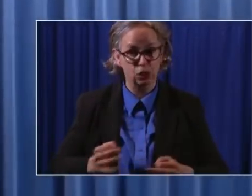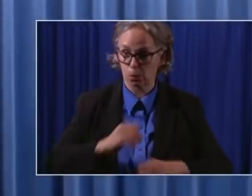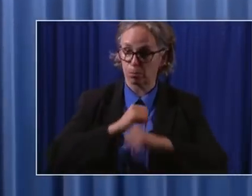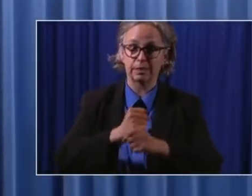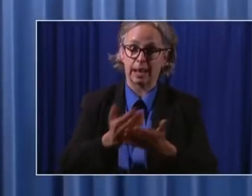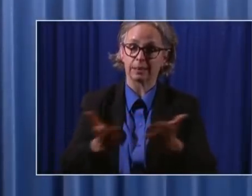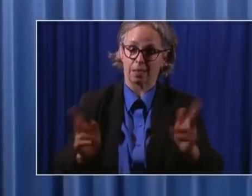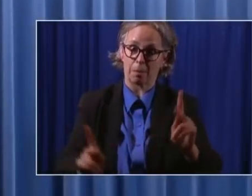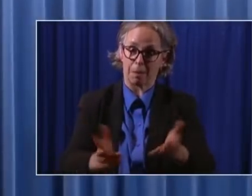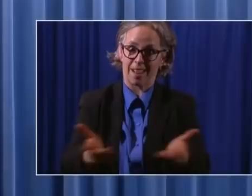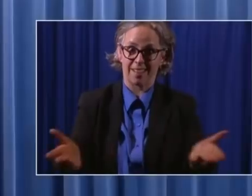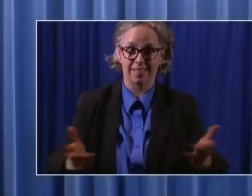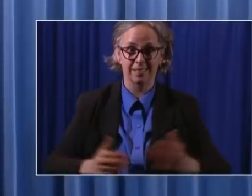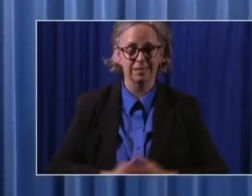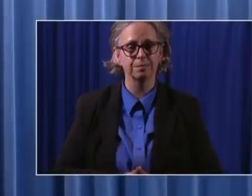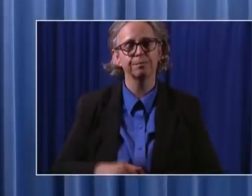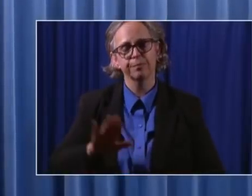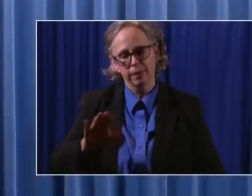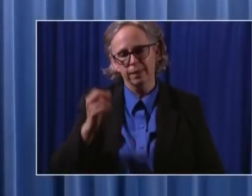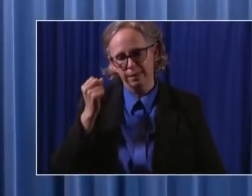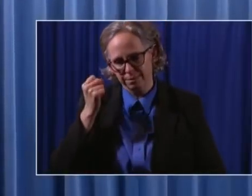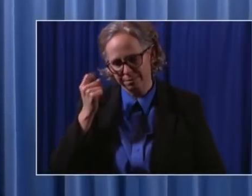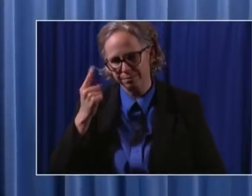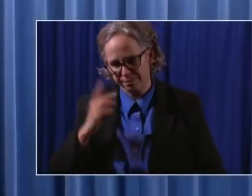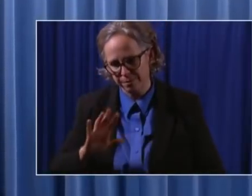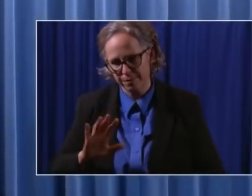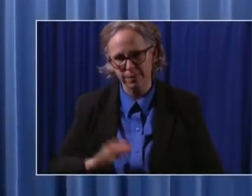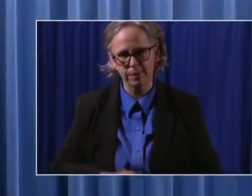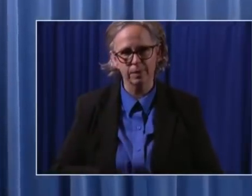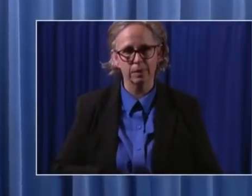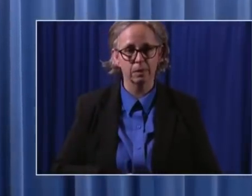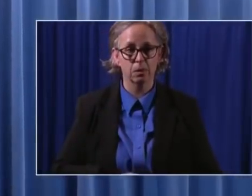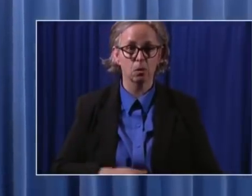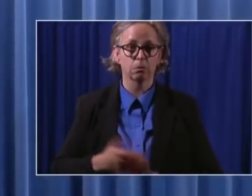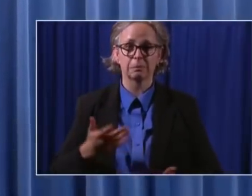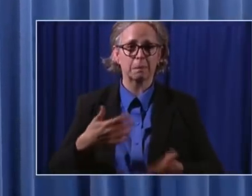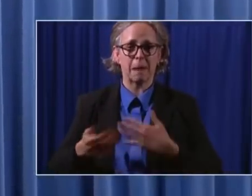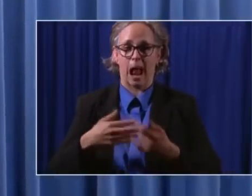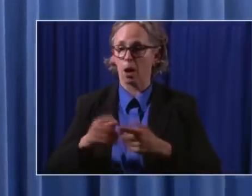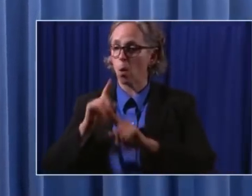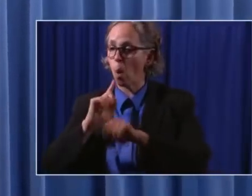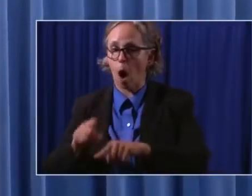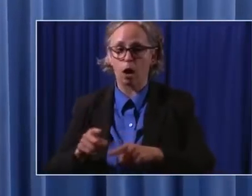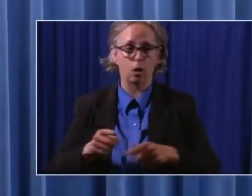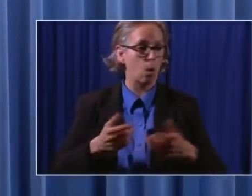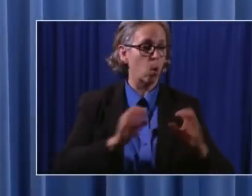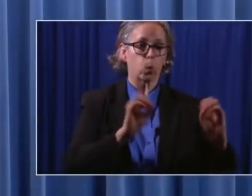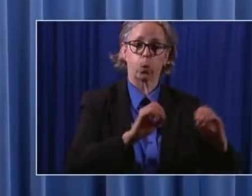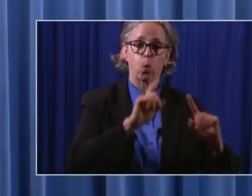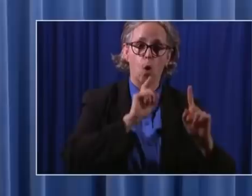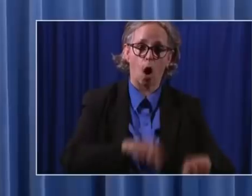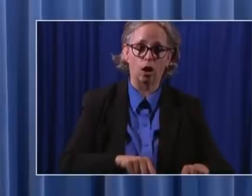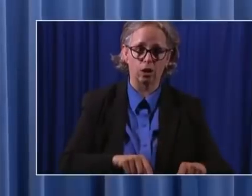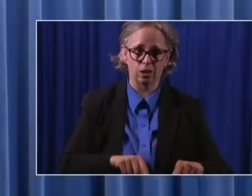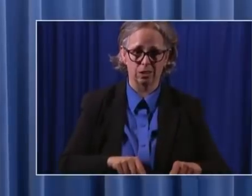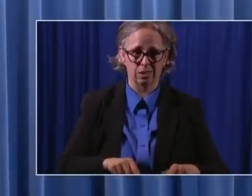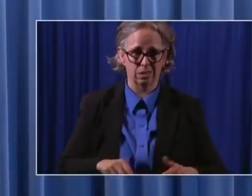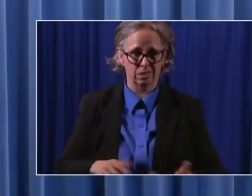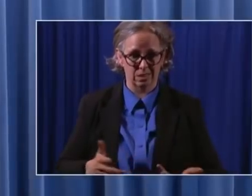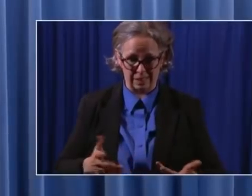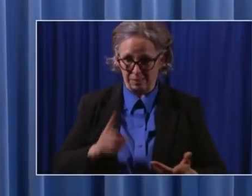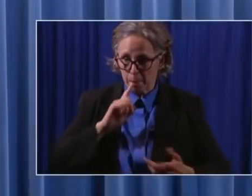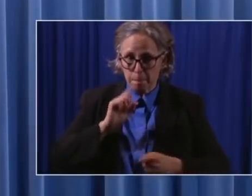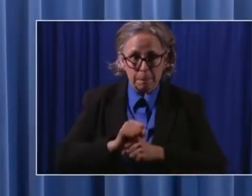really will happen, whether we issue an order or don't issue an order, if it's so widespread that people are